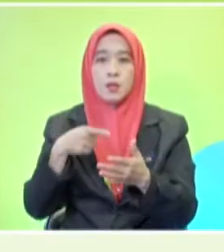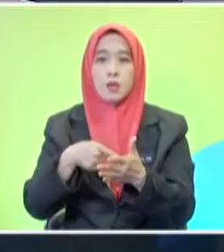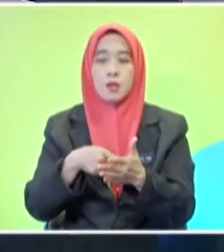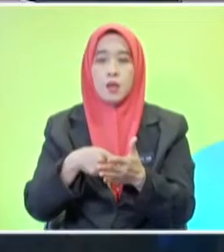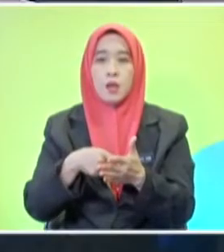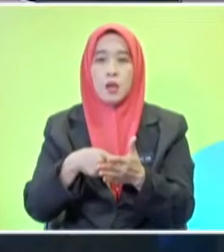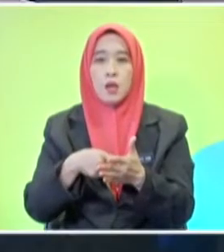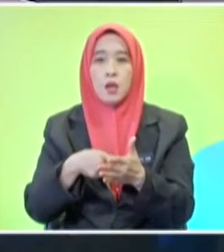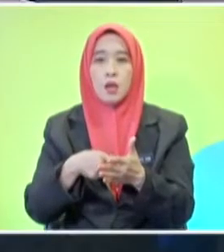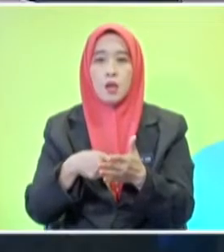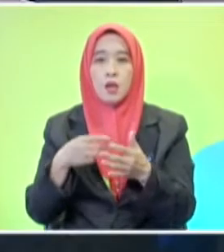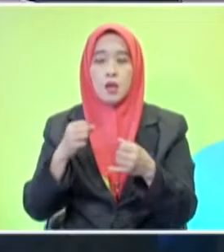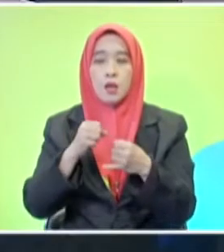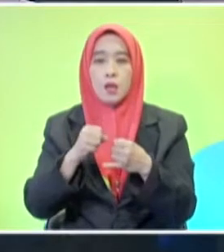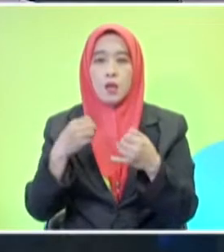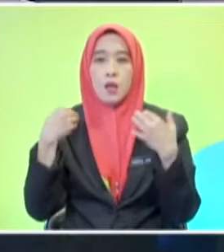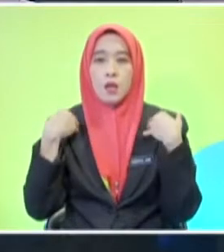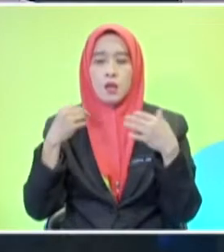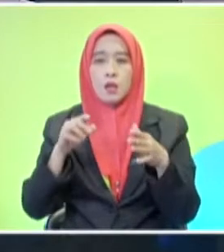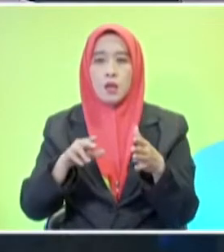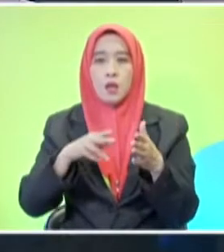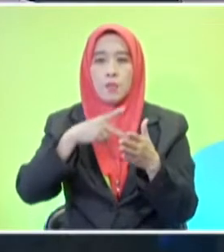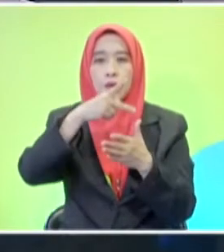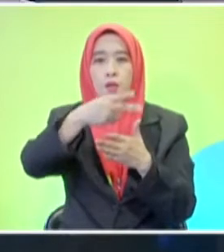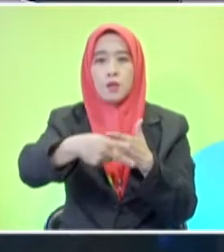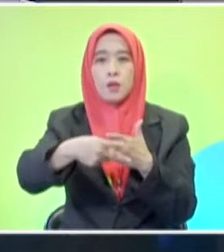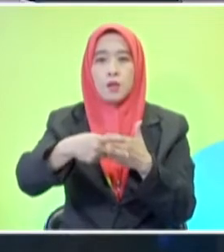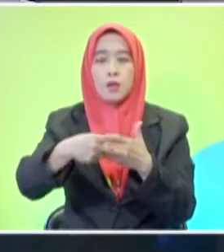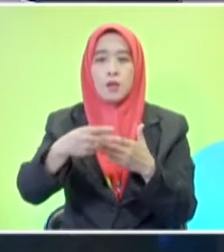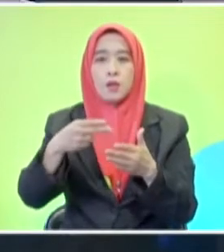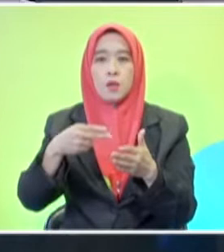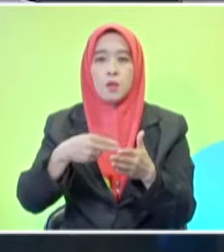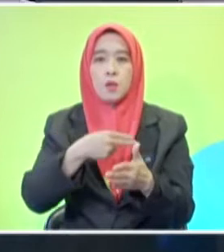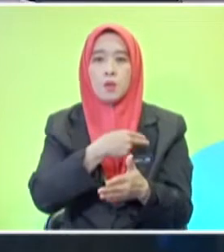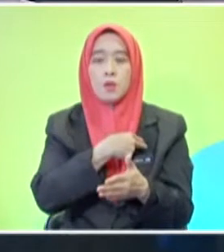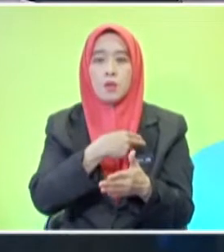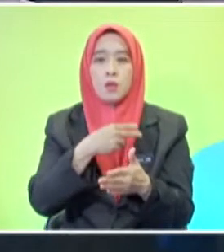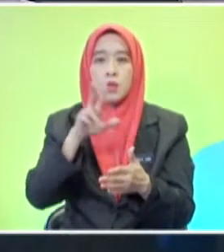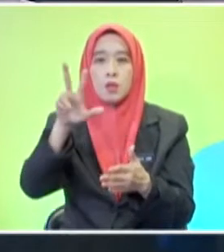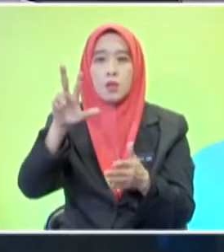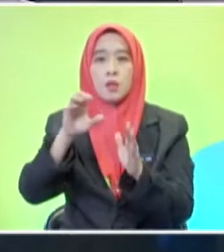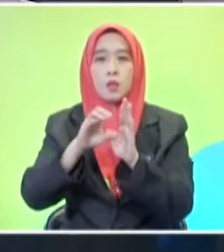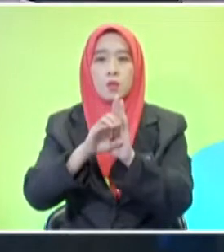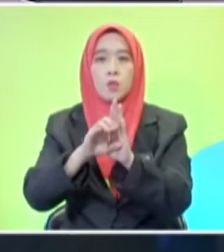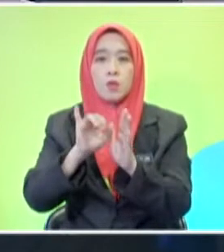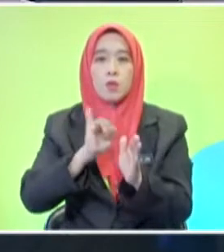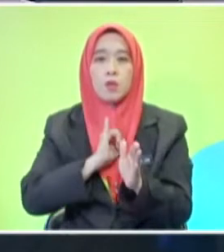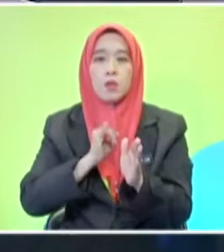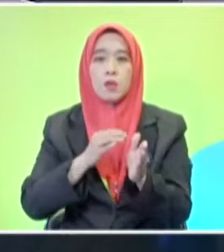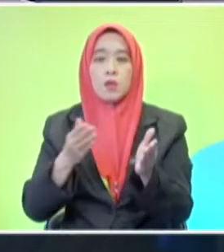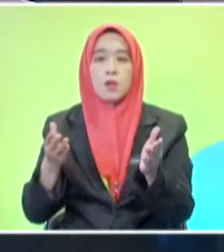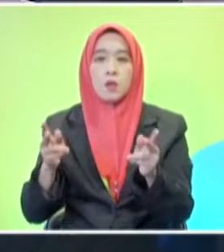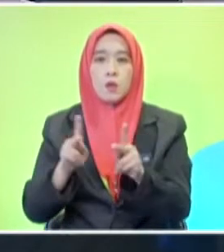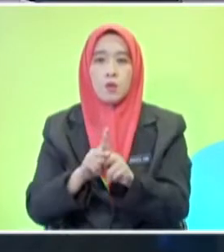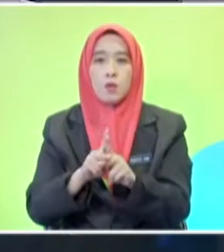called a parasite, while the one is harmed is being called the host. And there are actually 3 examples that I would like to share with you today. Okay, Mr. So Q. the first